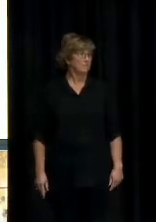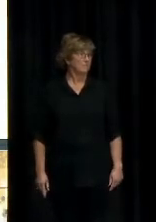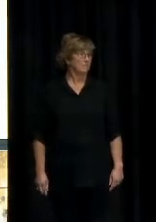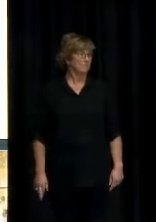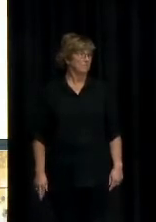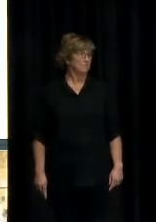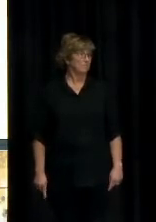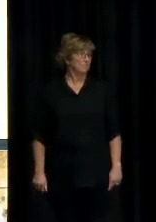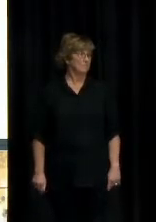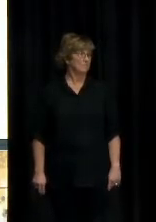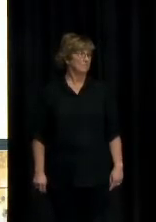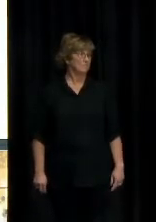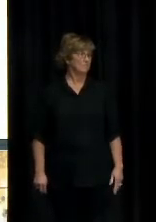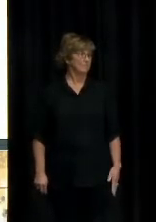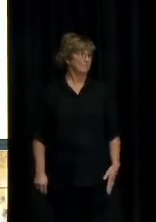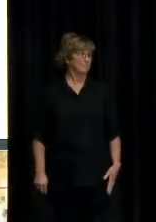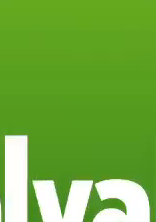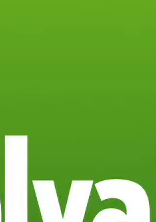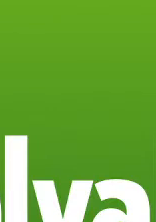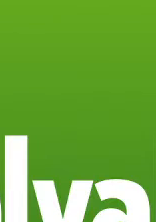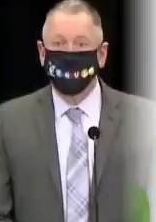a few moments, so let's take a listen.